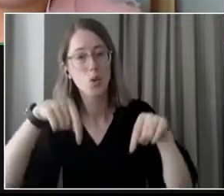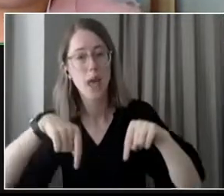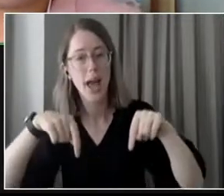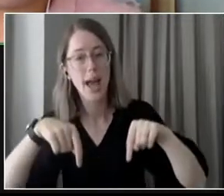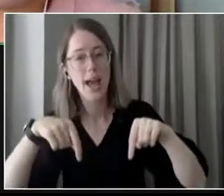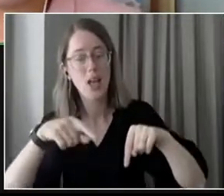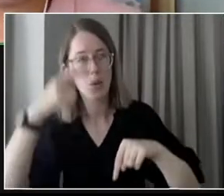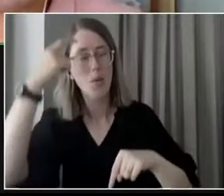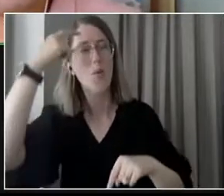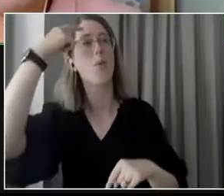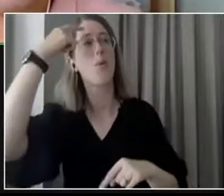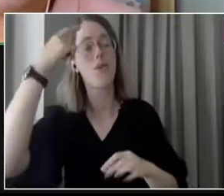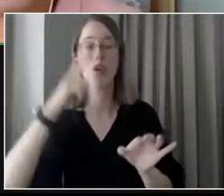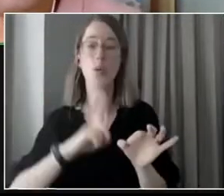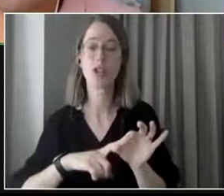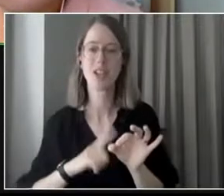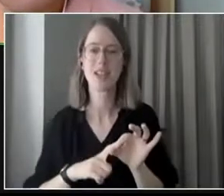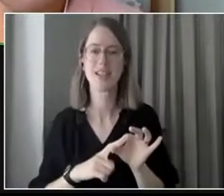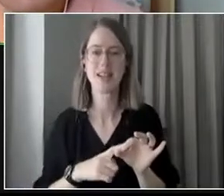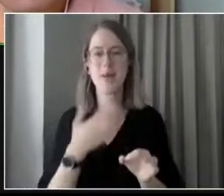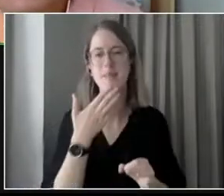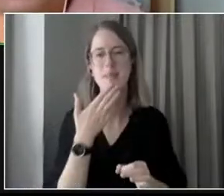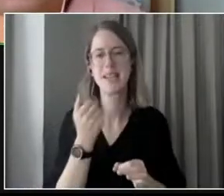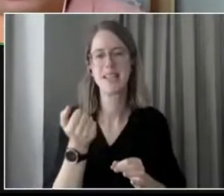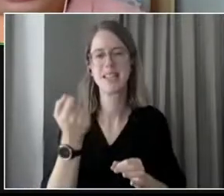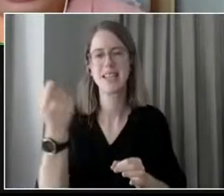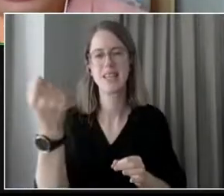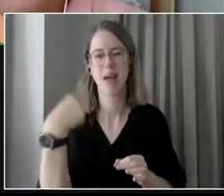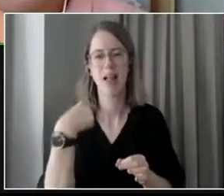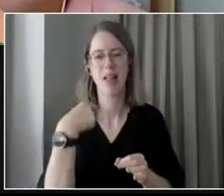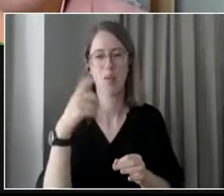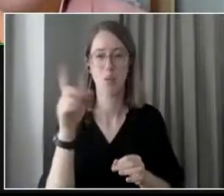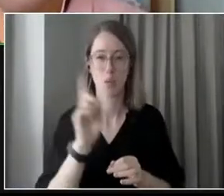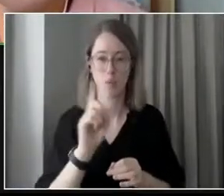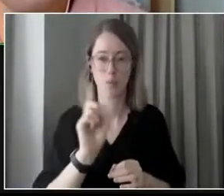have a question for us. So please, that email address is